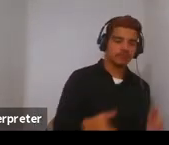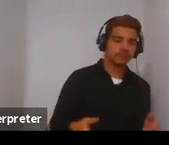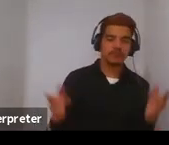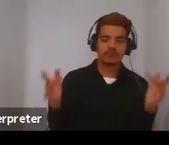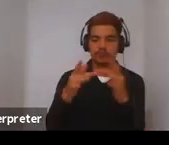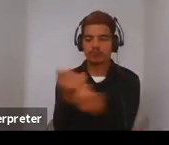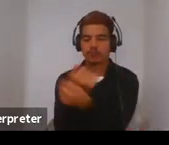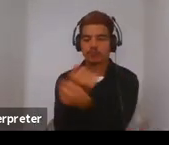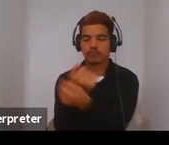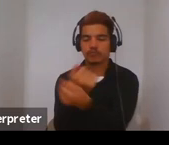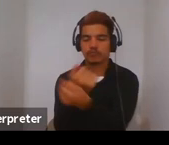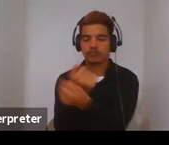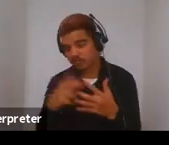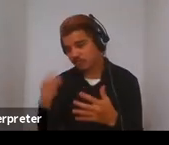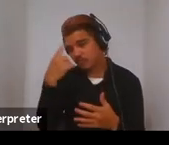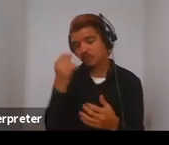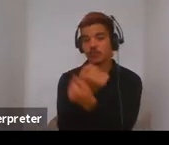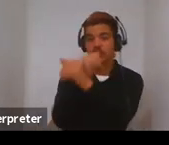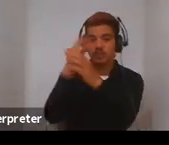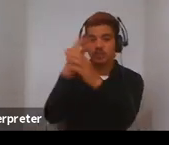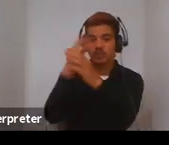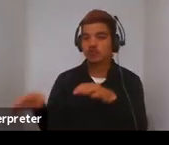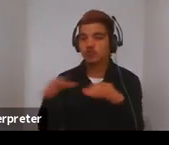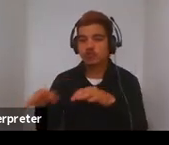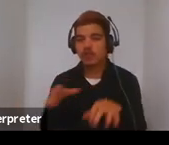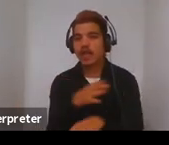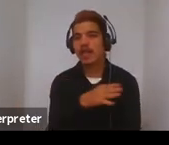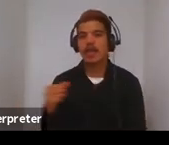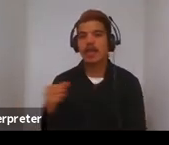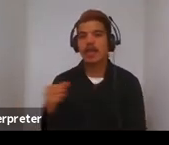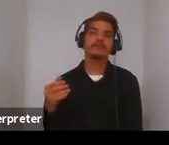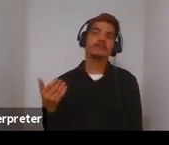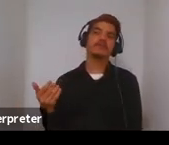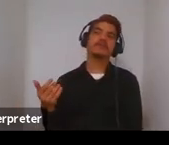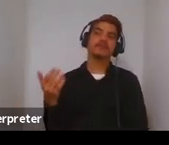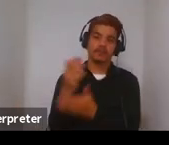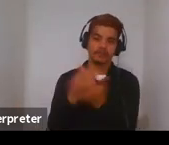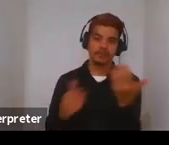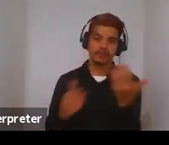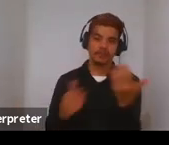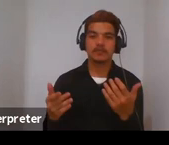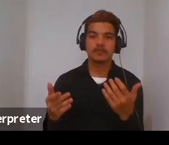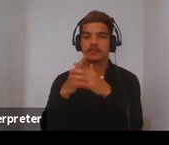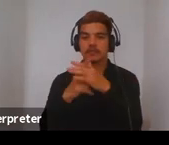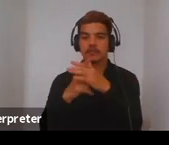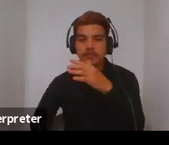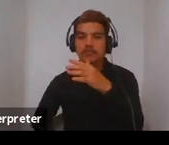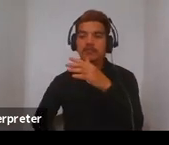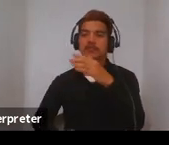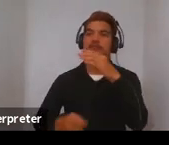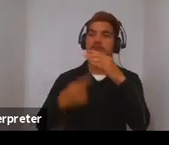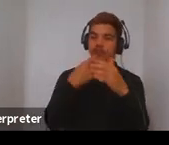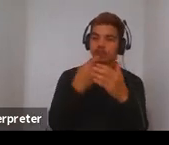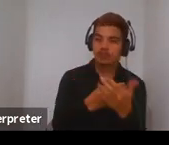option for survivors to engage with. And there is some disappearance of evidence over